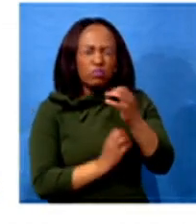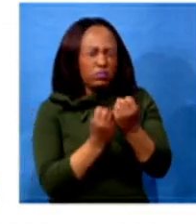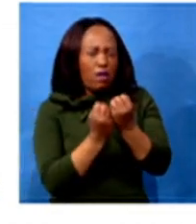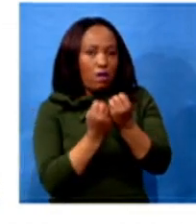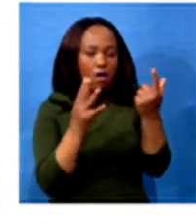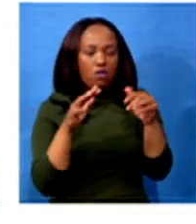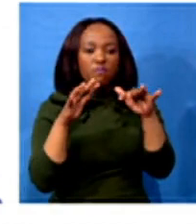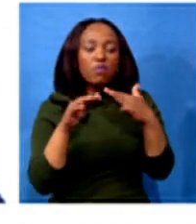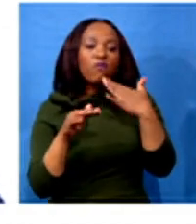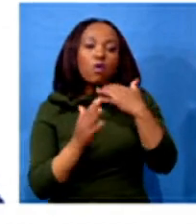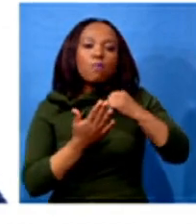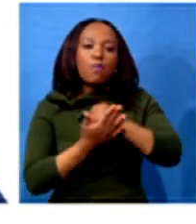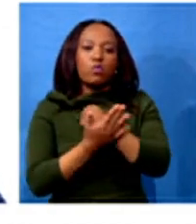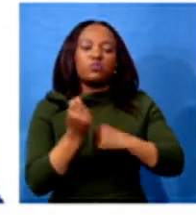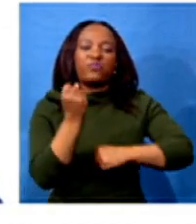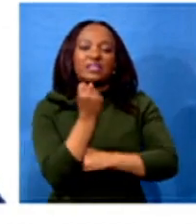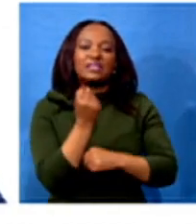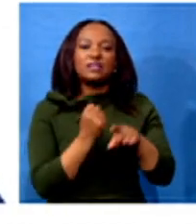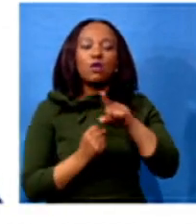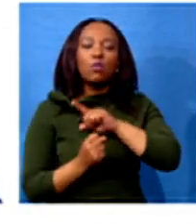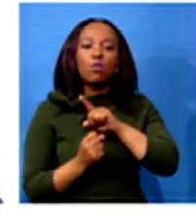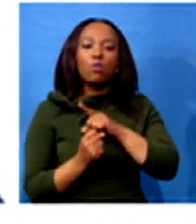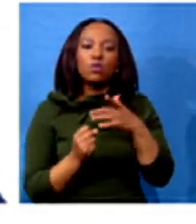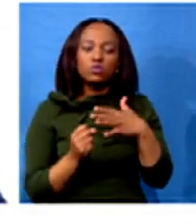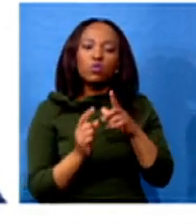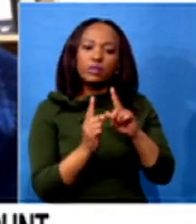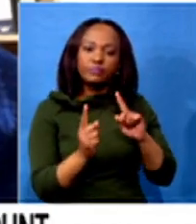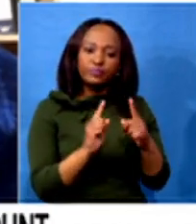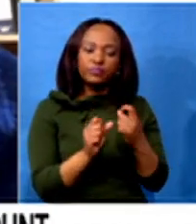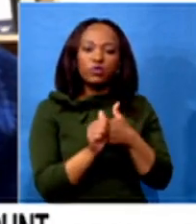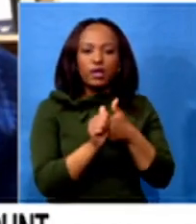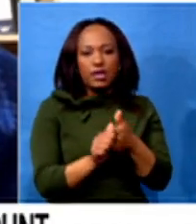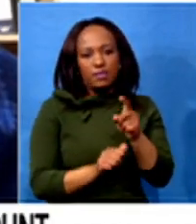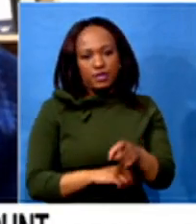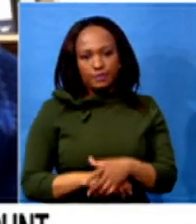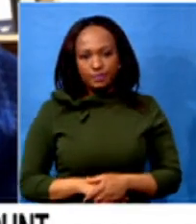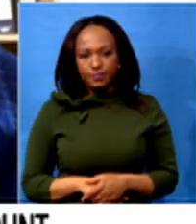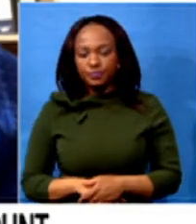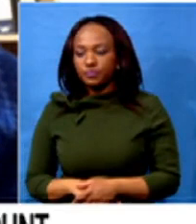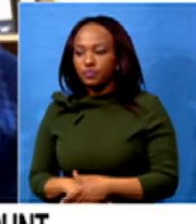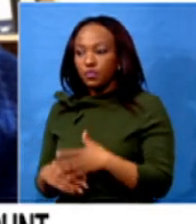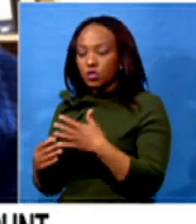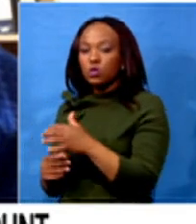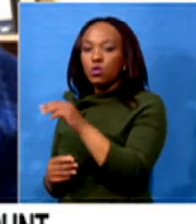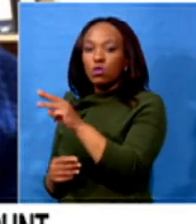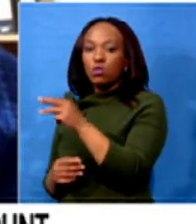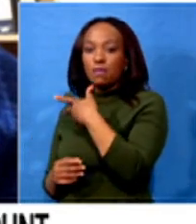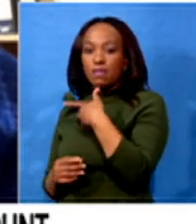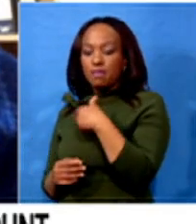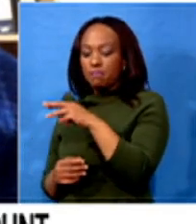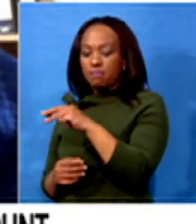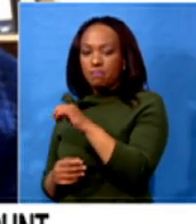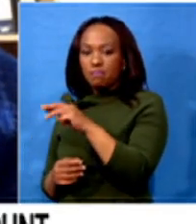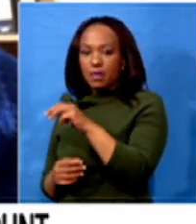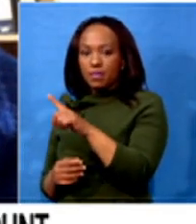for the post office, and it would be because you're going through that process. So, Ms. Memela, just a parting shot. It's